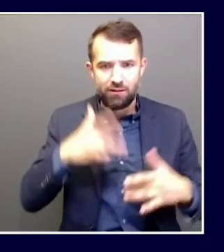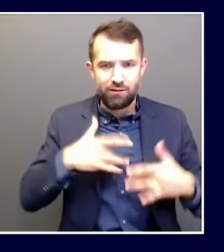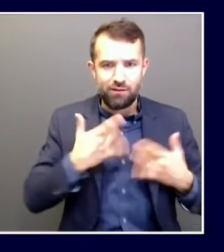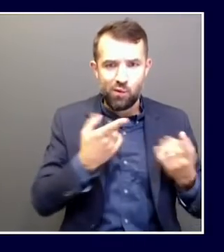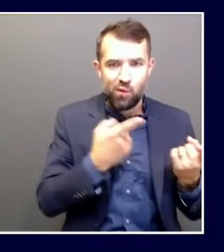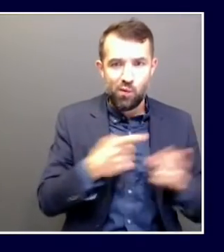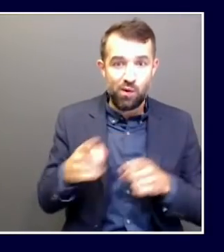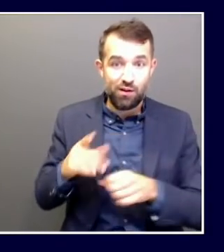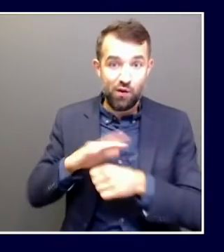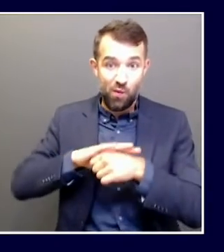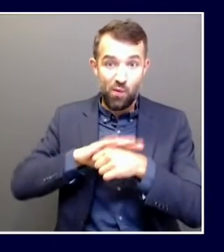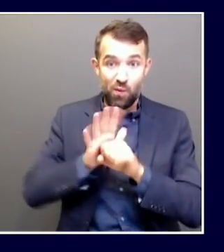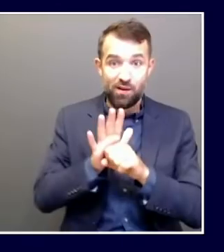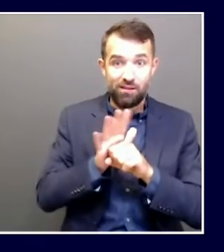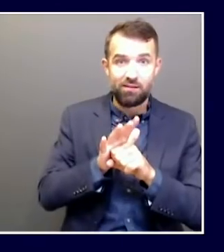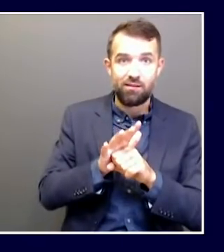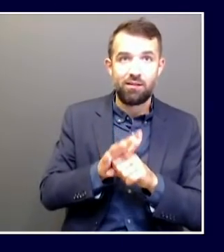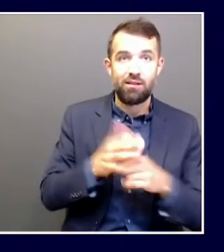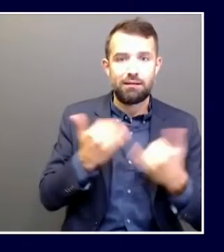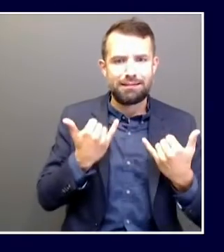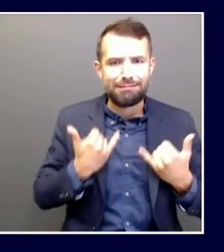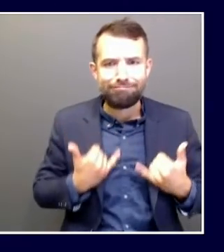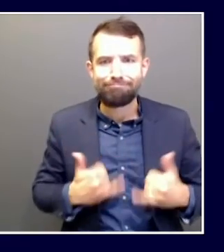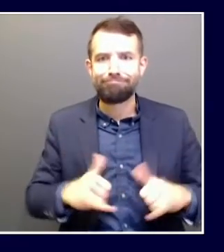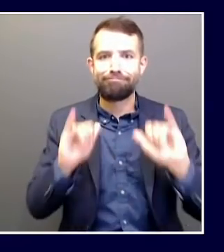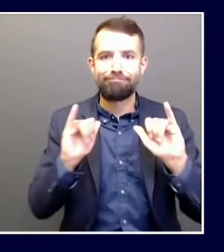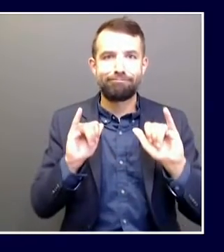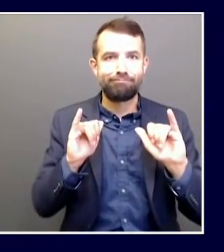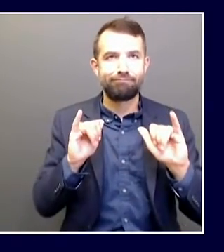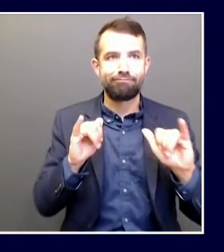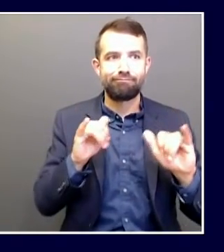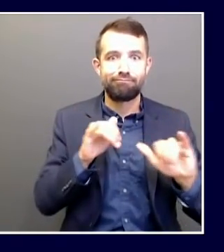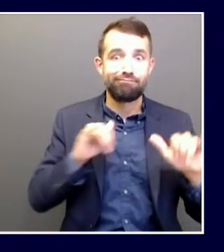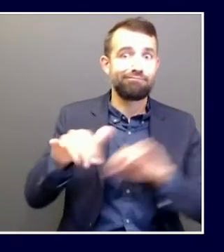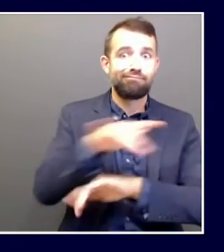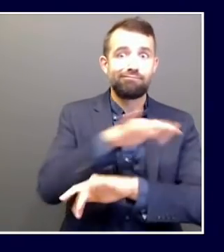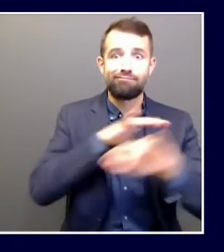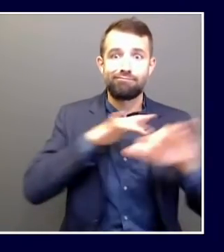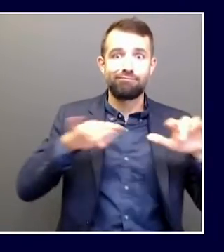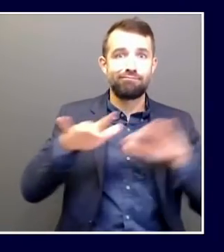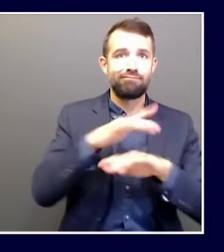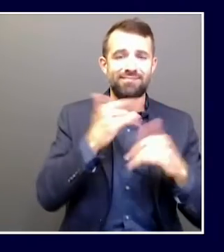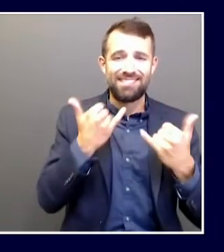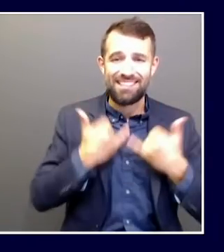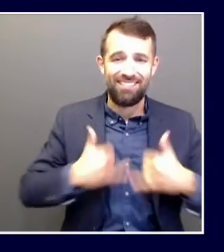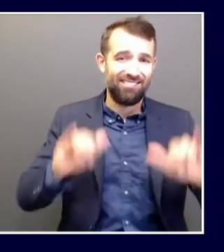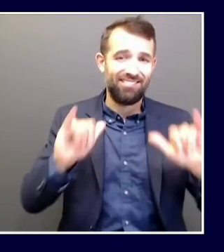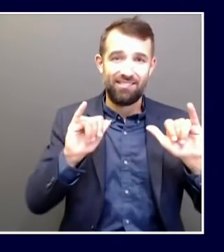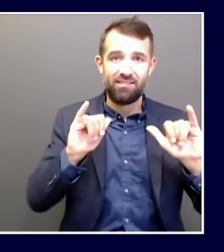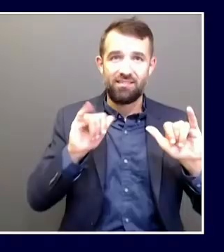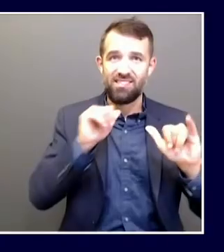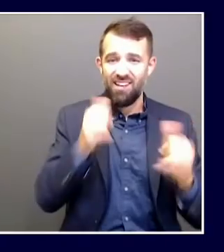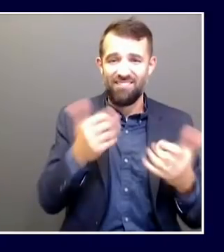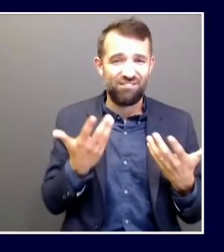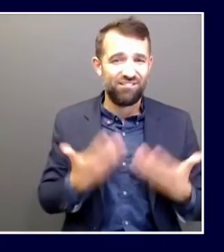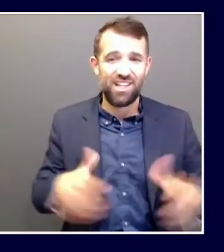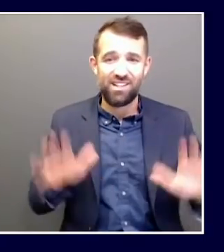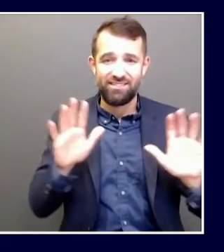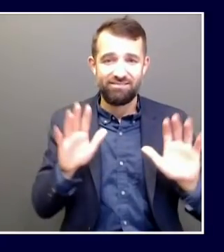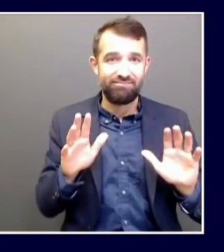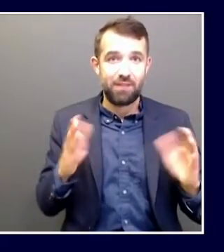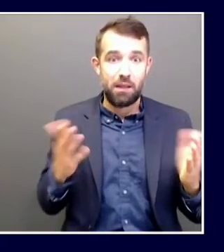COVID-19. Things are still unsettled. There's still a lot going on, and we're not out of this yet, which is why you'll see me here next